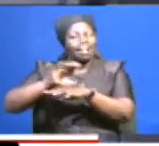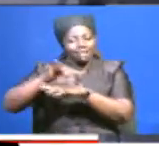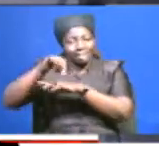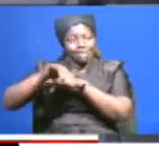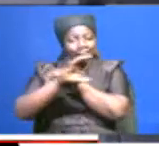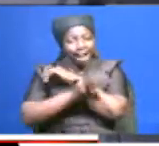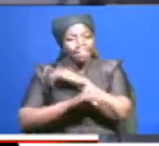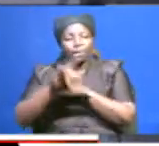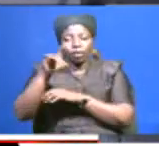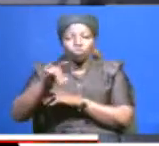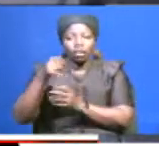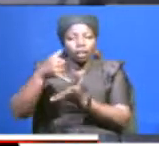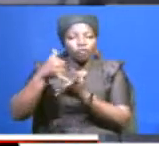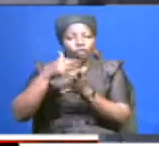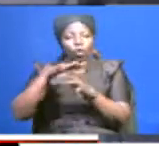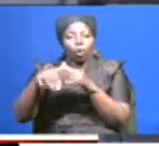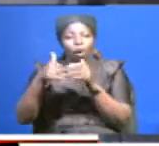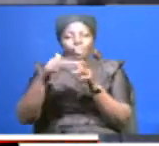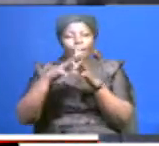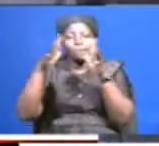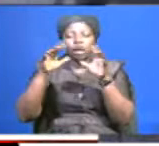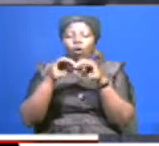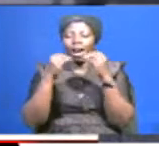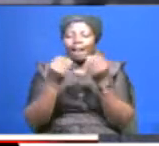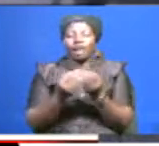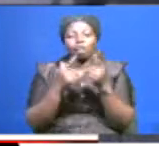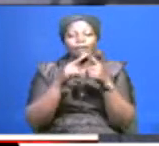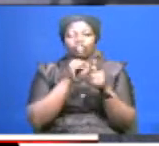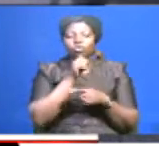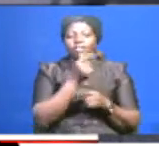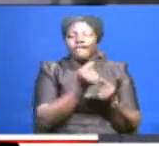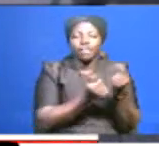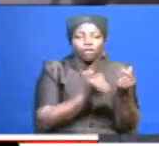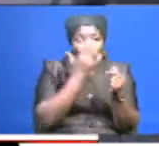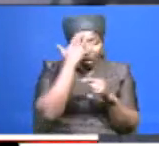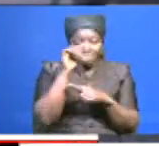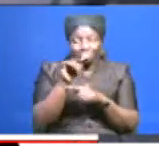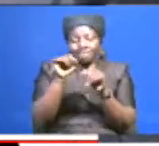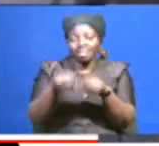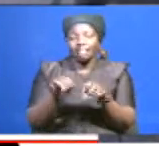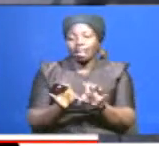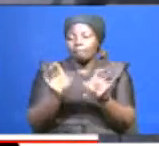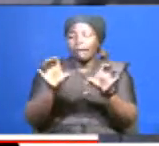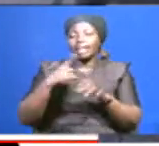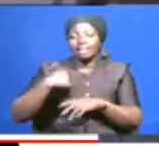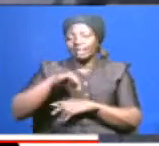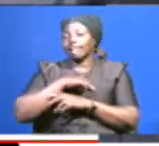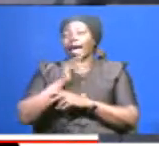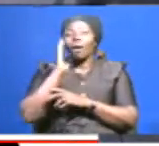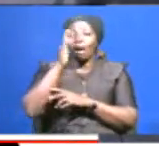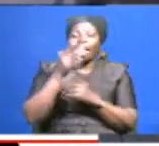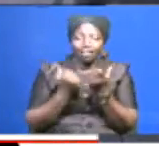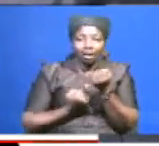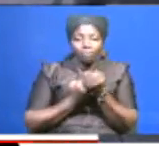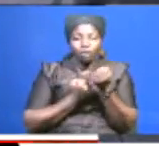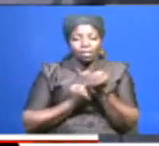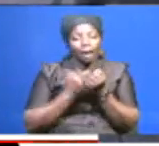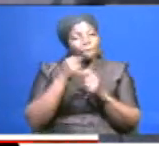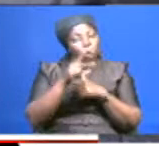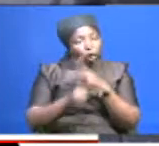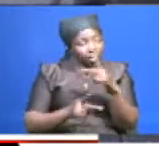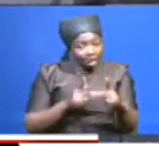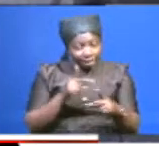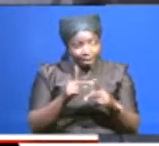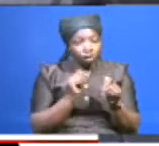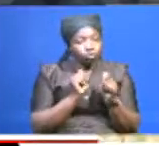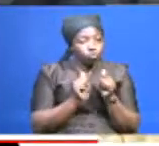all umbrella bodies, but not a few, because that will divide us. We will support a process that